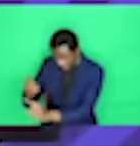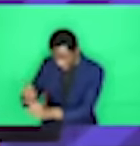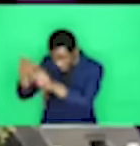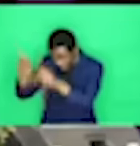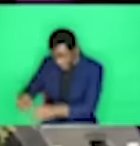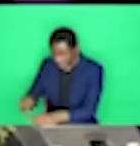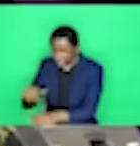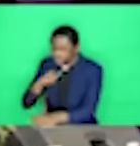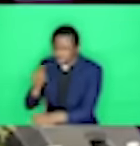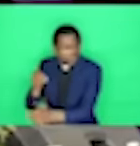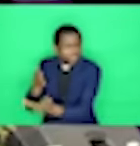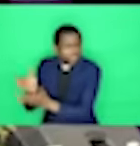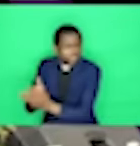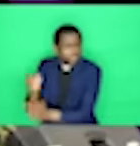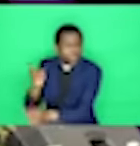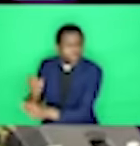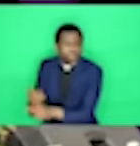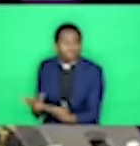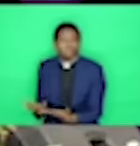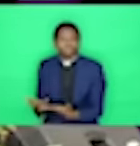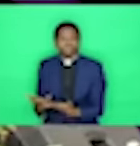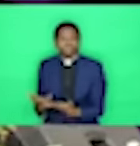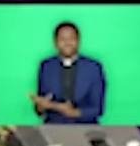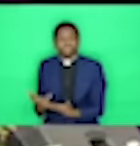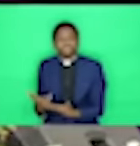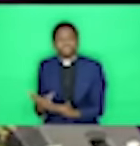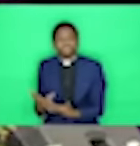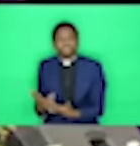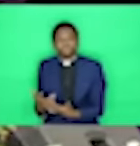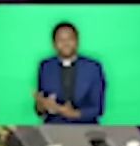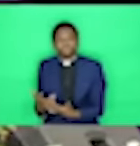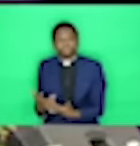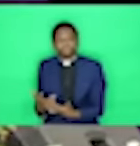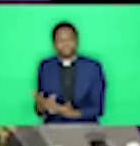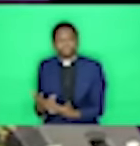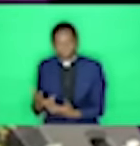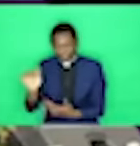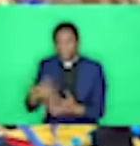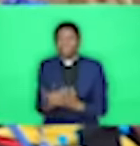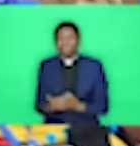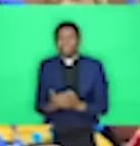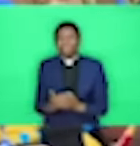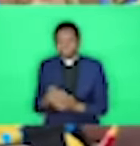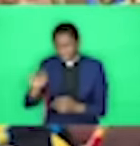wohoy and just be a kwan in yo ne mum nyo ye kwan no ono a onye one onye